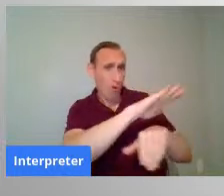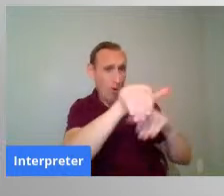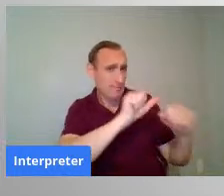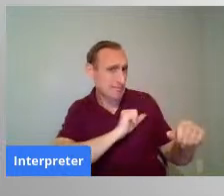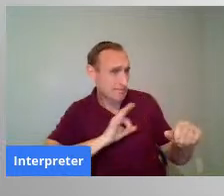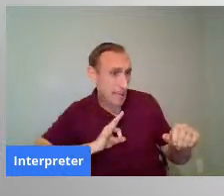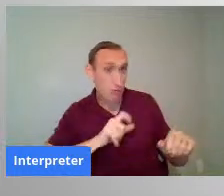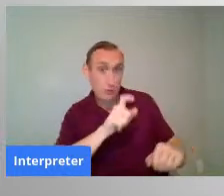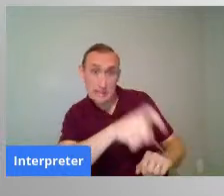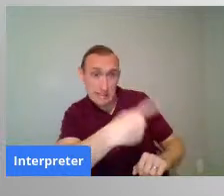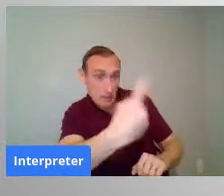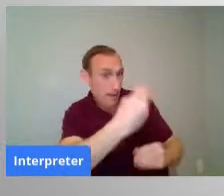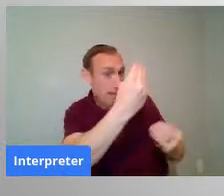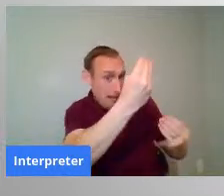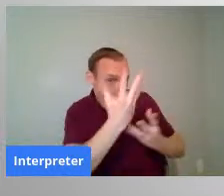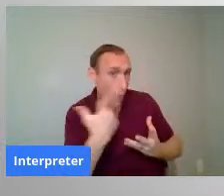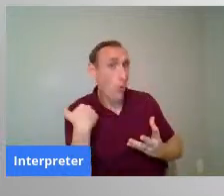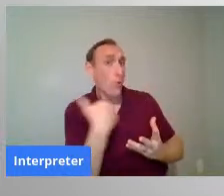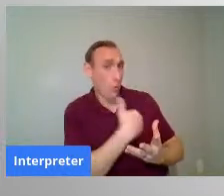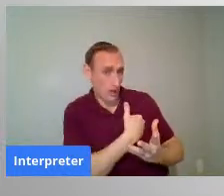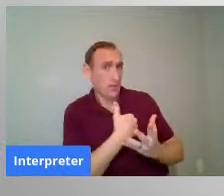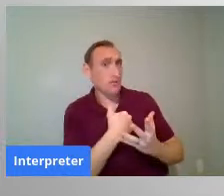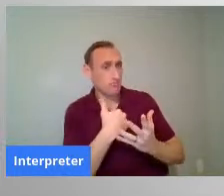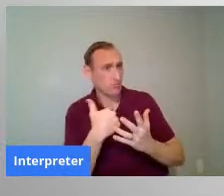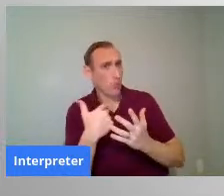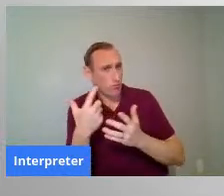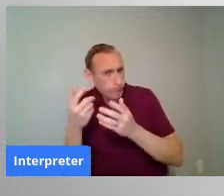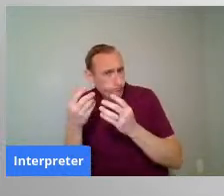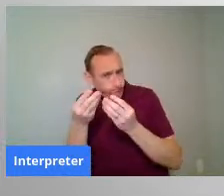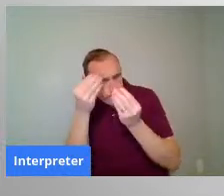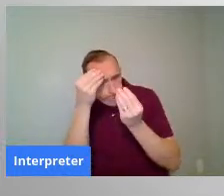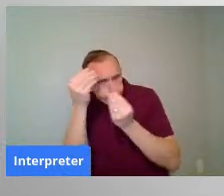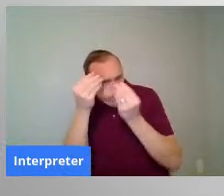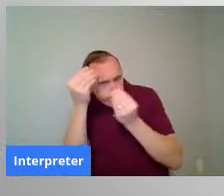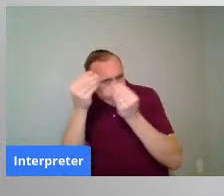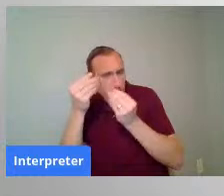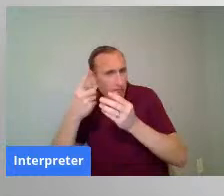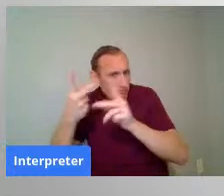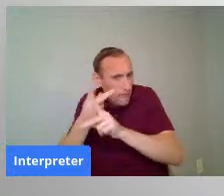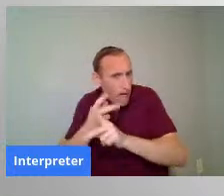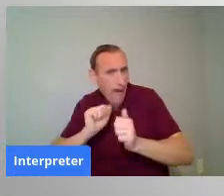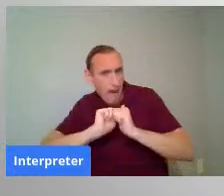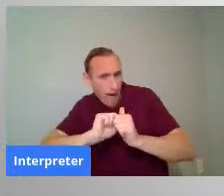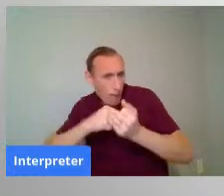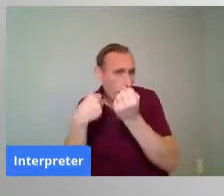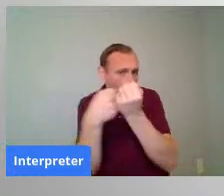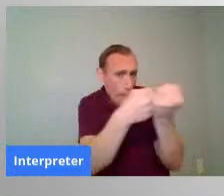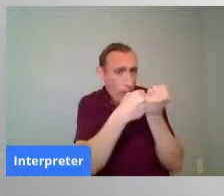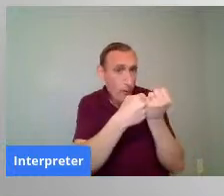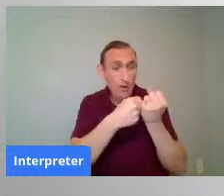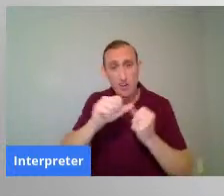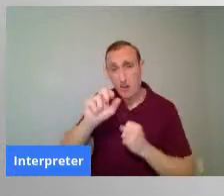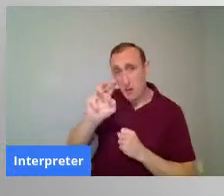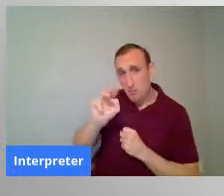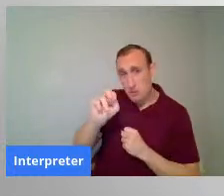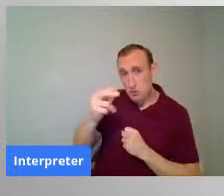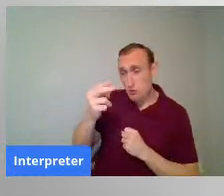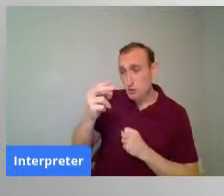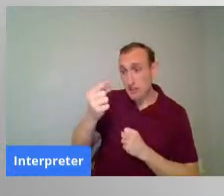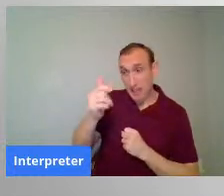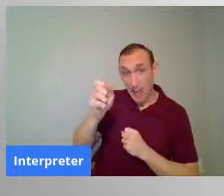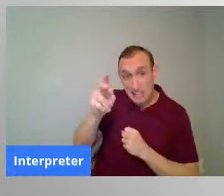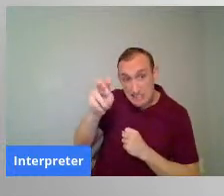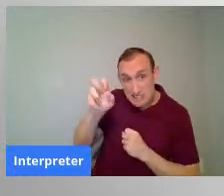work. And Mr. Gaskins, I don't know if you have had specific requests that have come to you, but I have not as